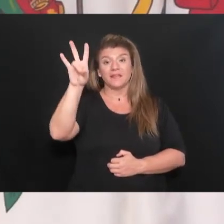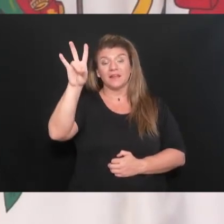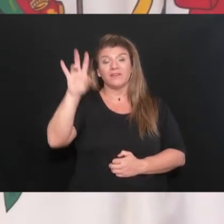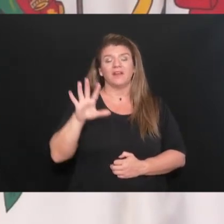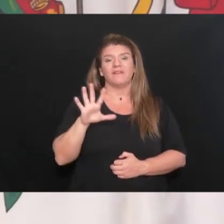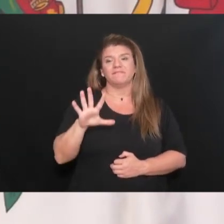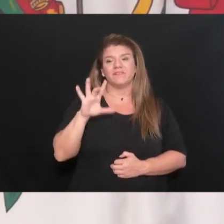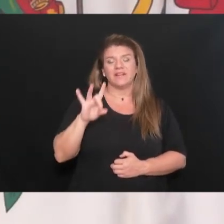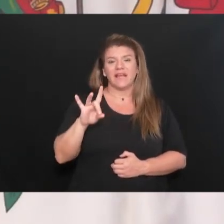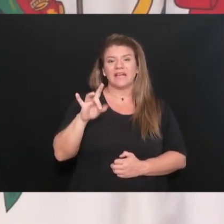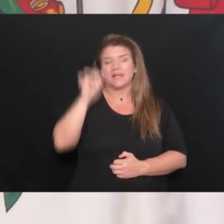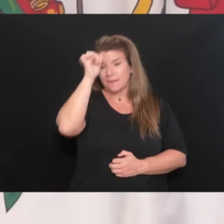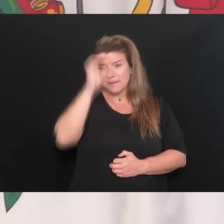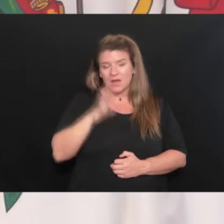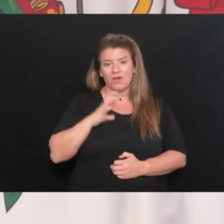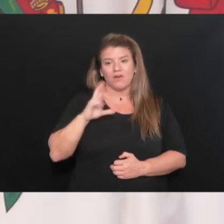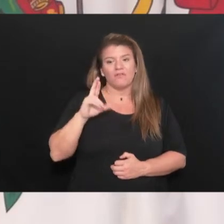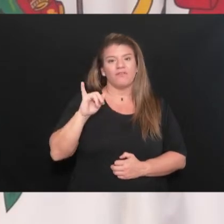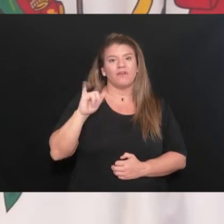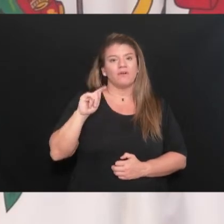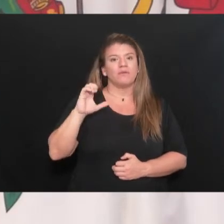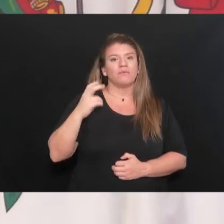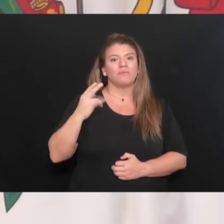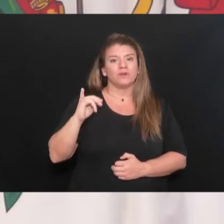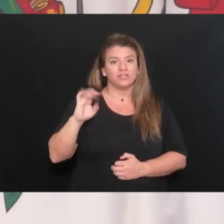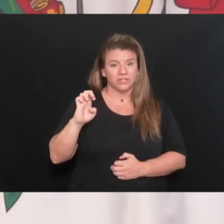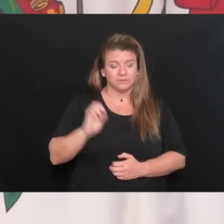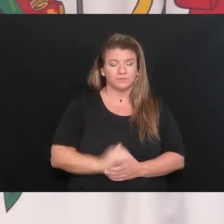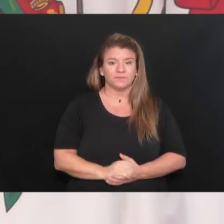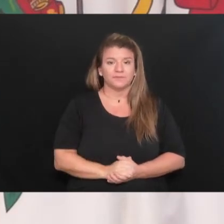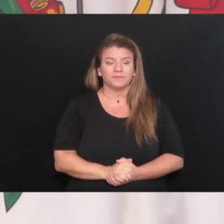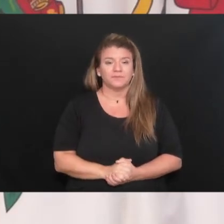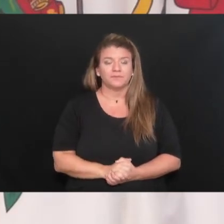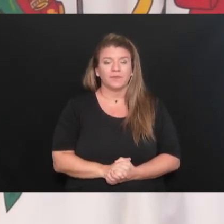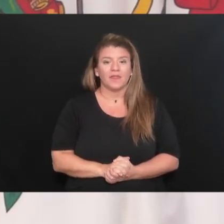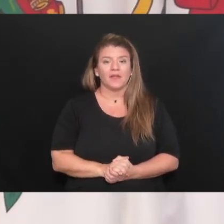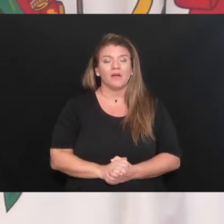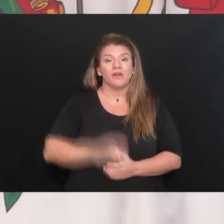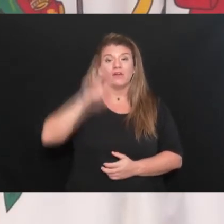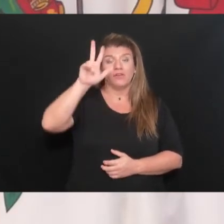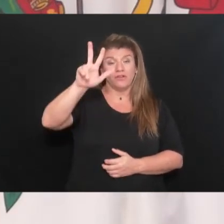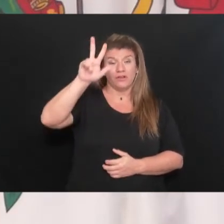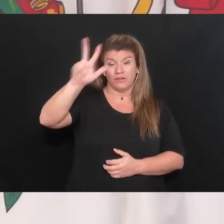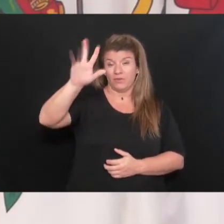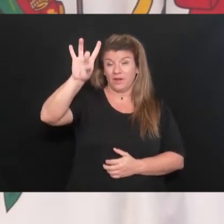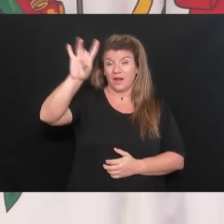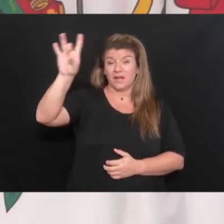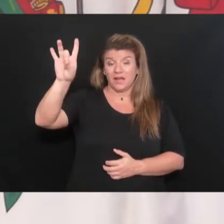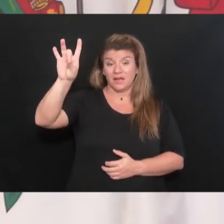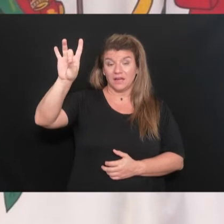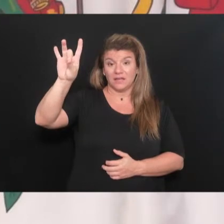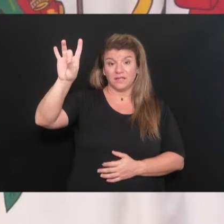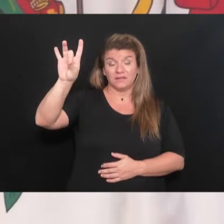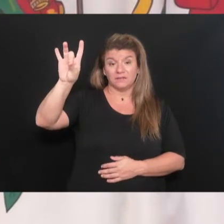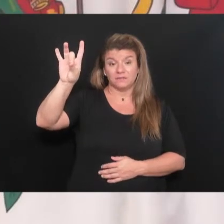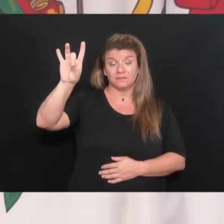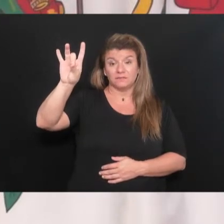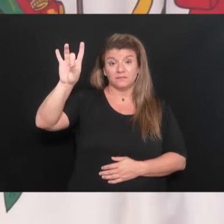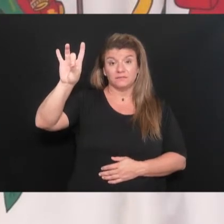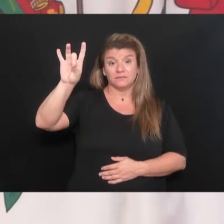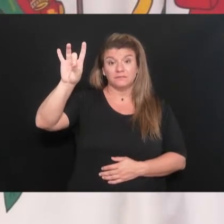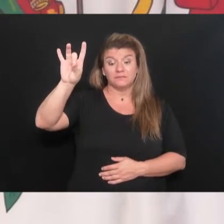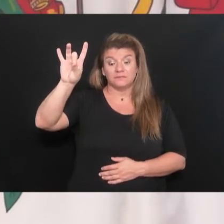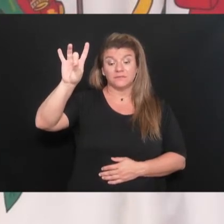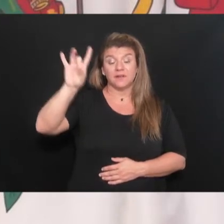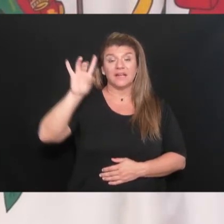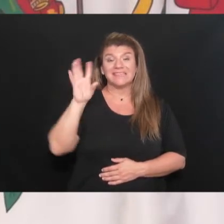a 58-year-old male from Ritchie County. Our 3,388th death